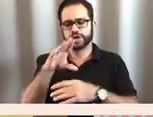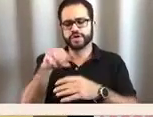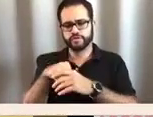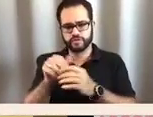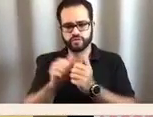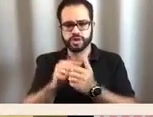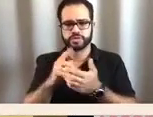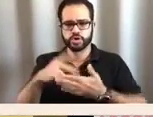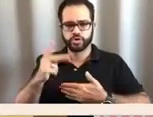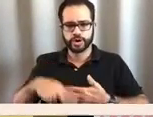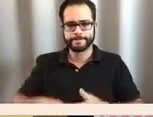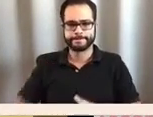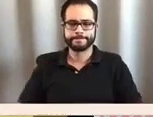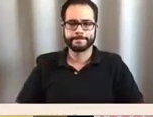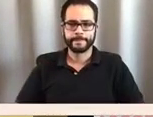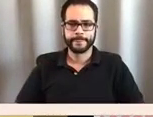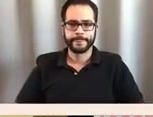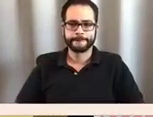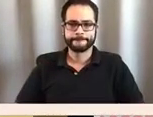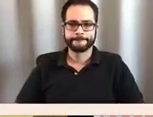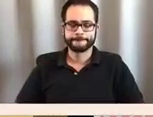program.